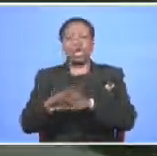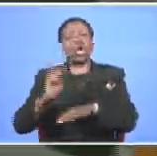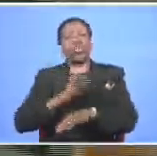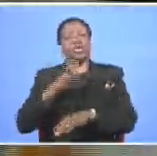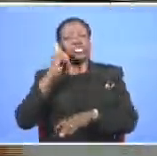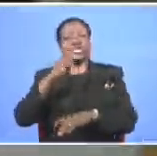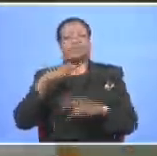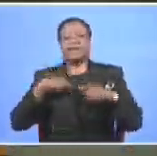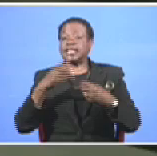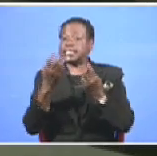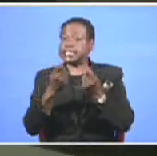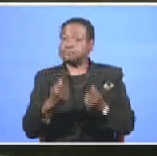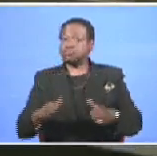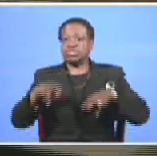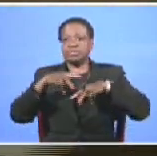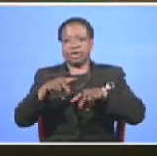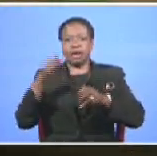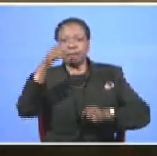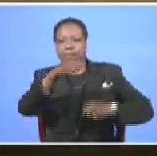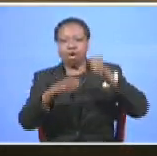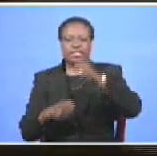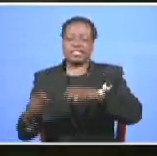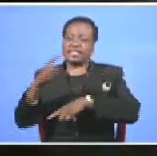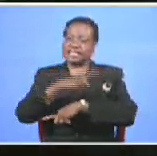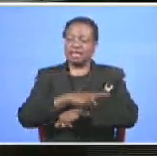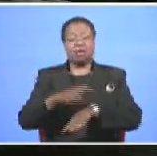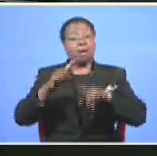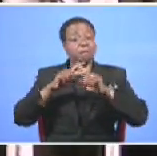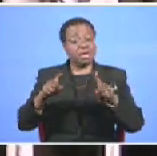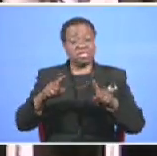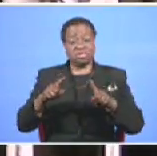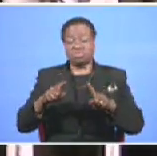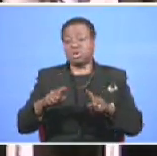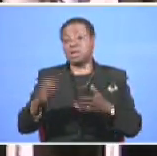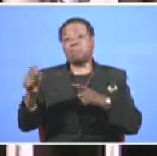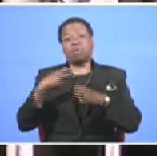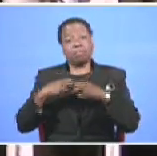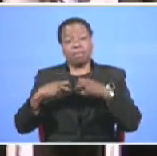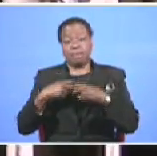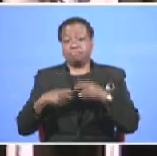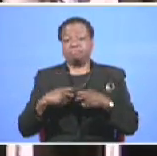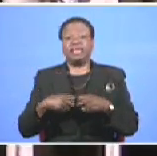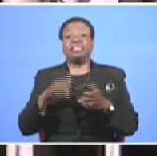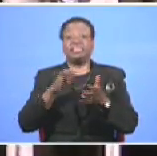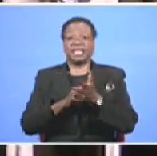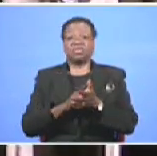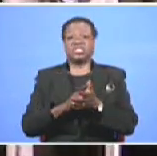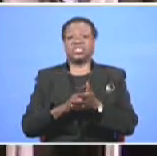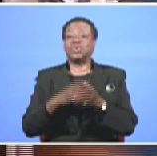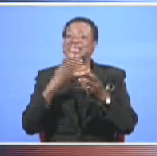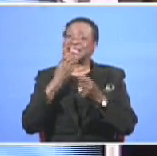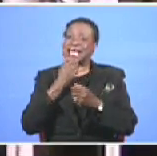Day. Unfortunately, we had that hiccup, and that really caused us to go south. But hopefully,